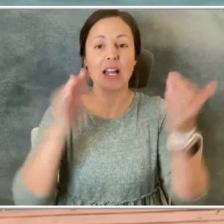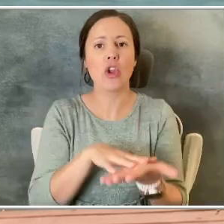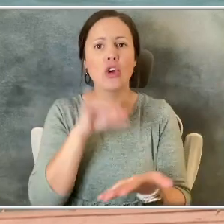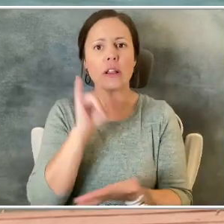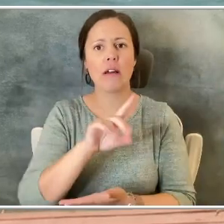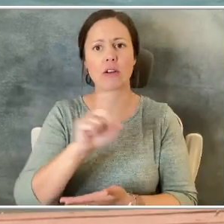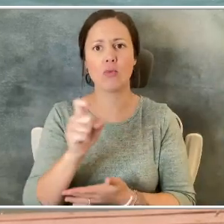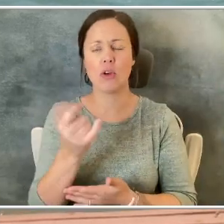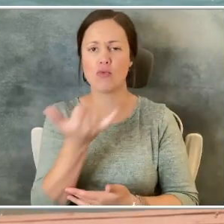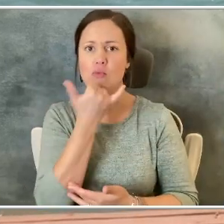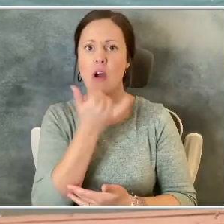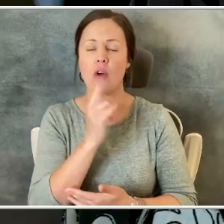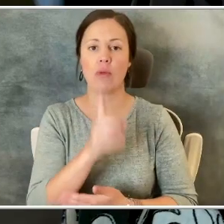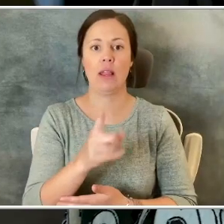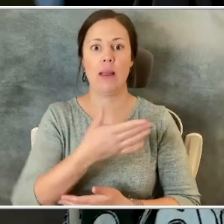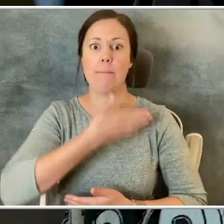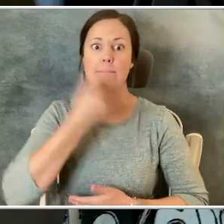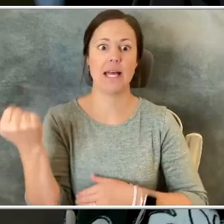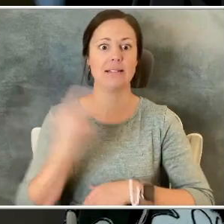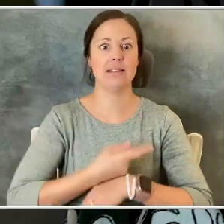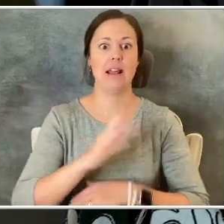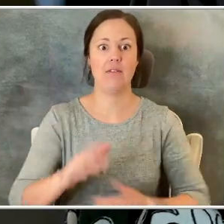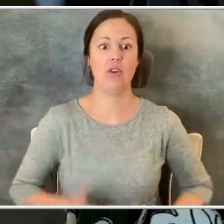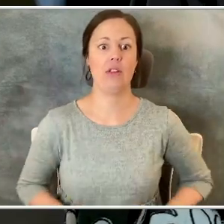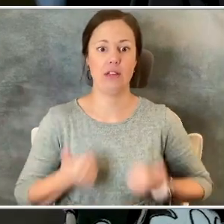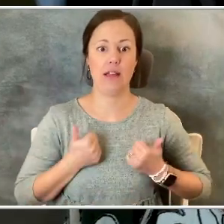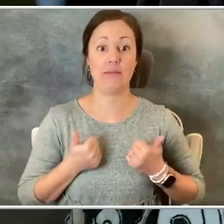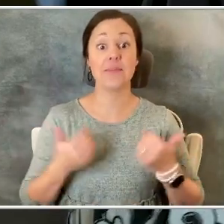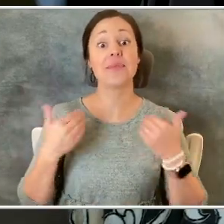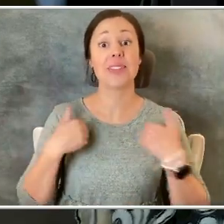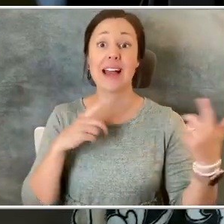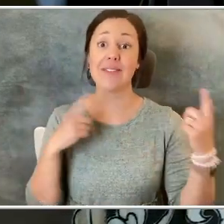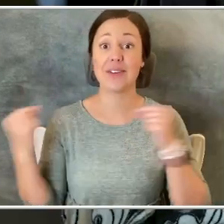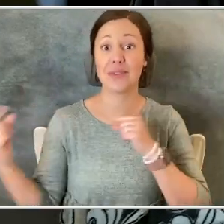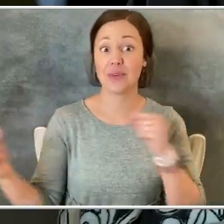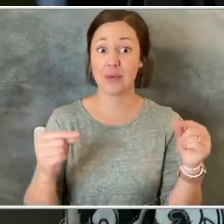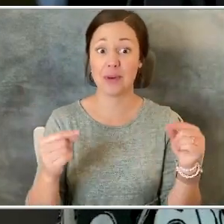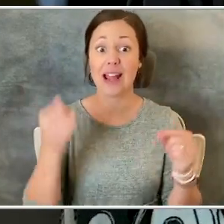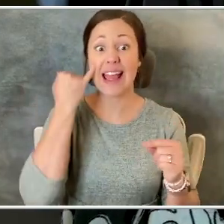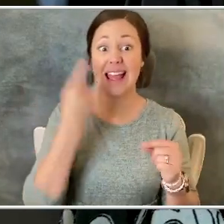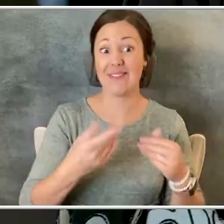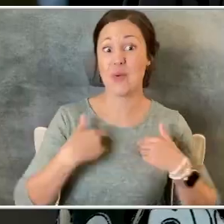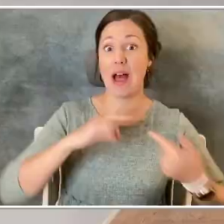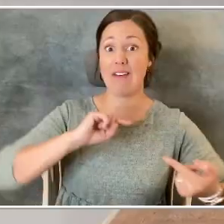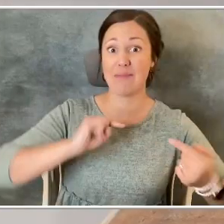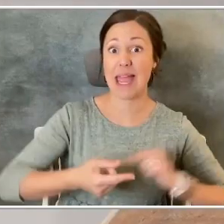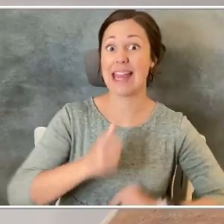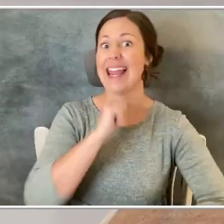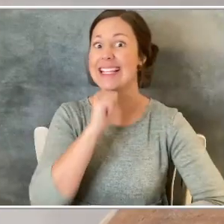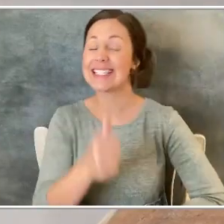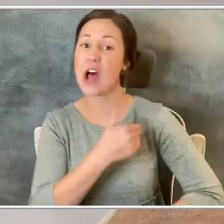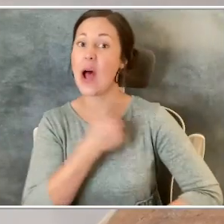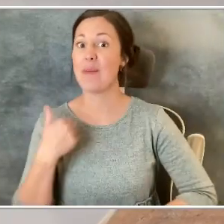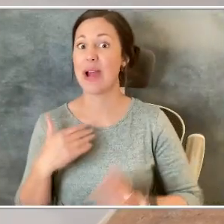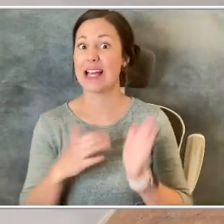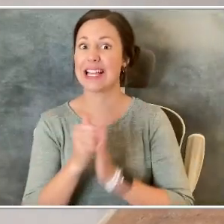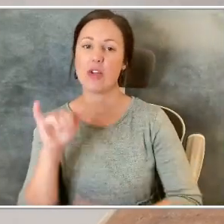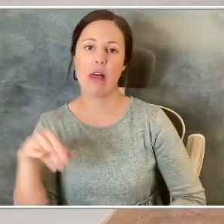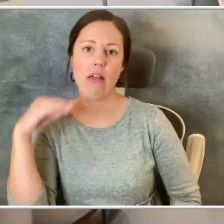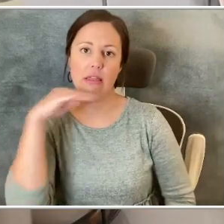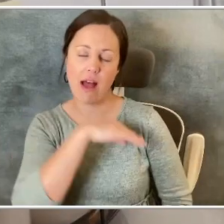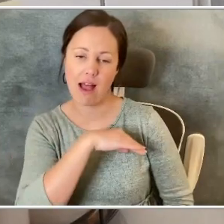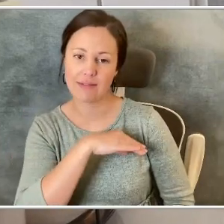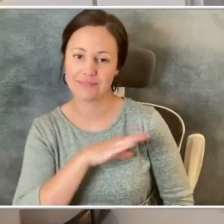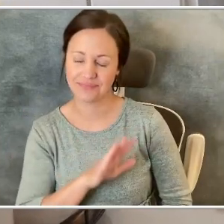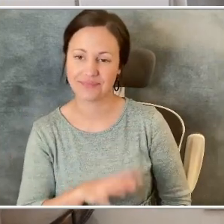There is a good old rumor out there that if you have pain, it's not breast cancer, and that's a lie. I can say that for sure. Wendy Murphy blamed pain she